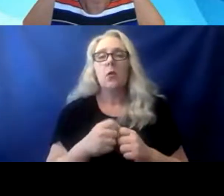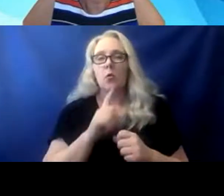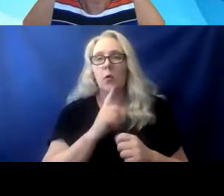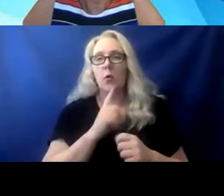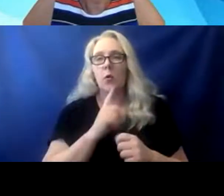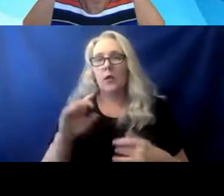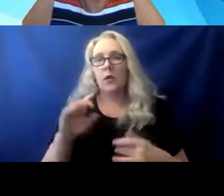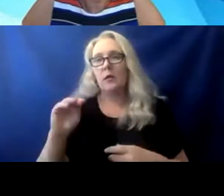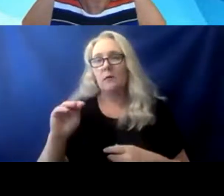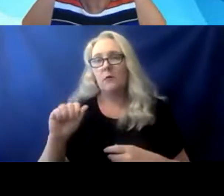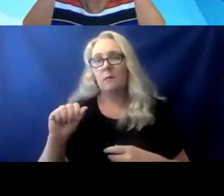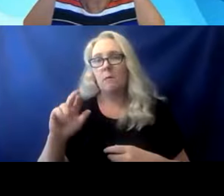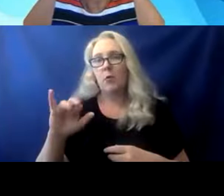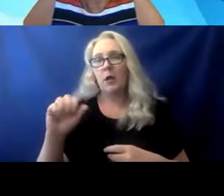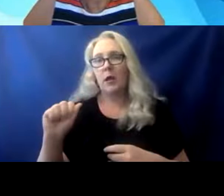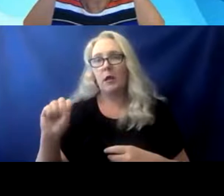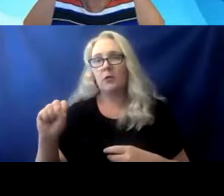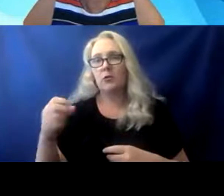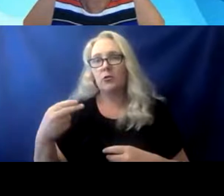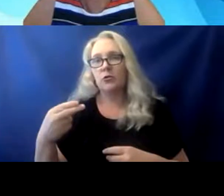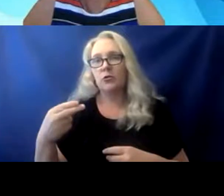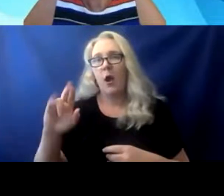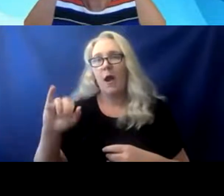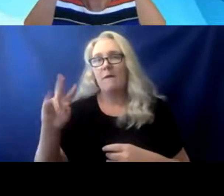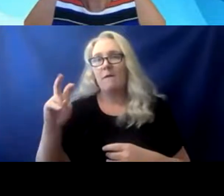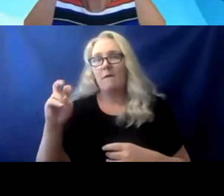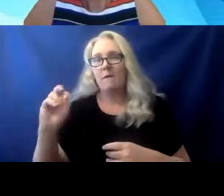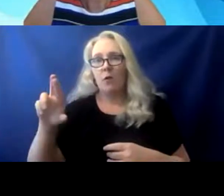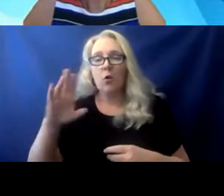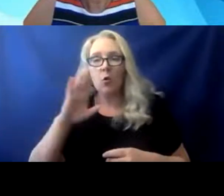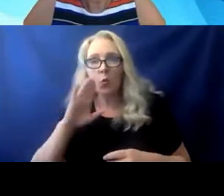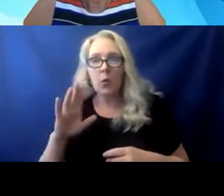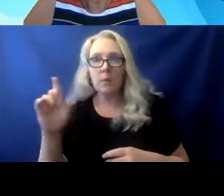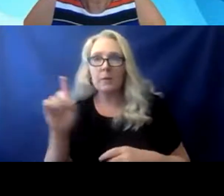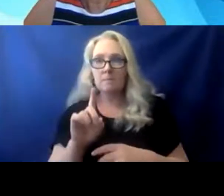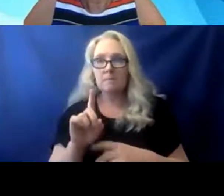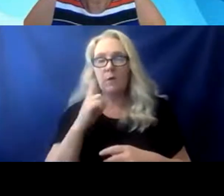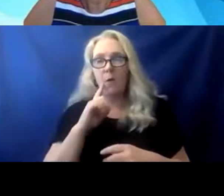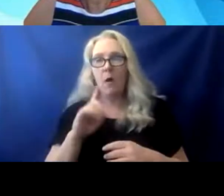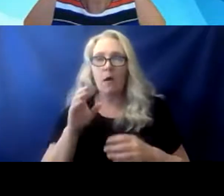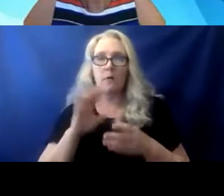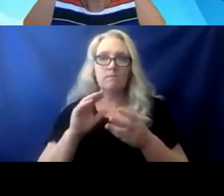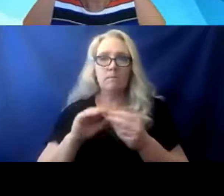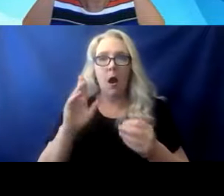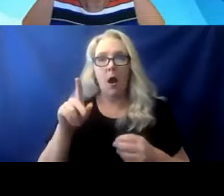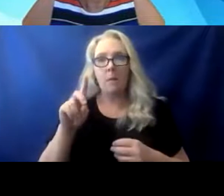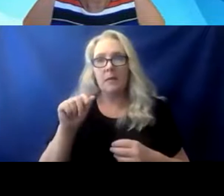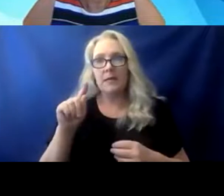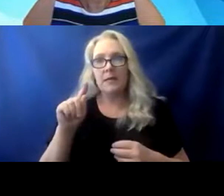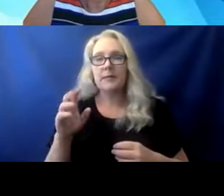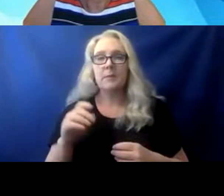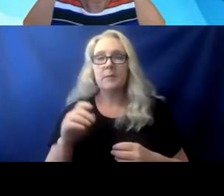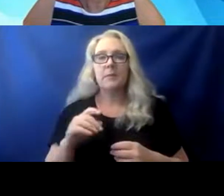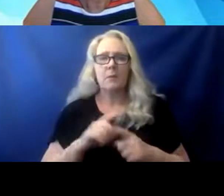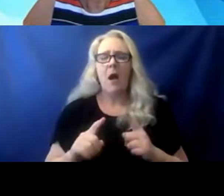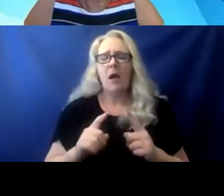is convening us tomorrow for an update to her and a reunion on how we're doing on the Alzheimer's. But that is really, Kevin is